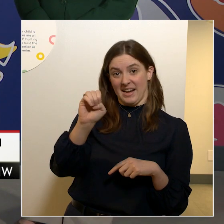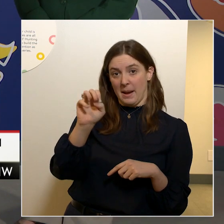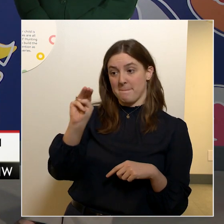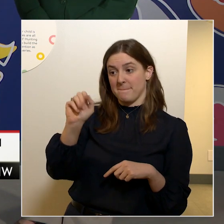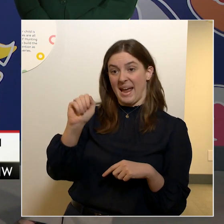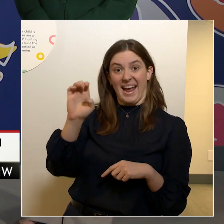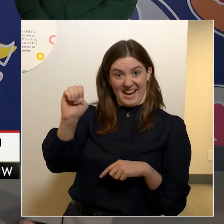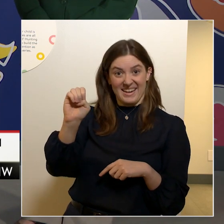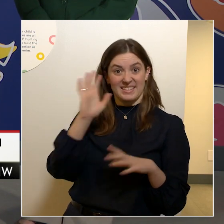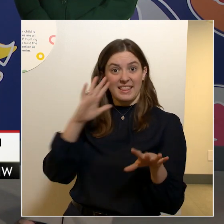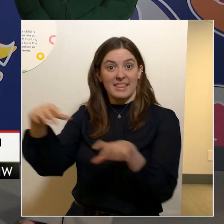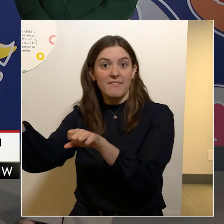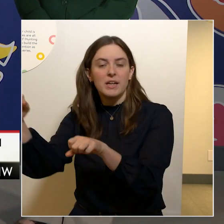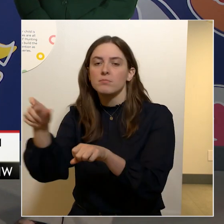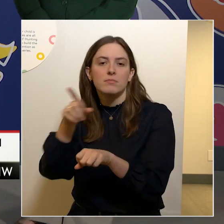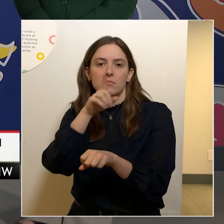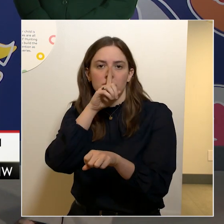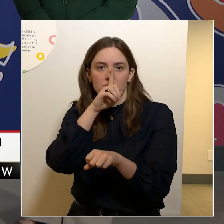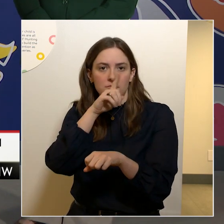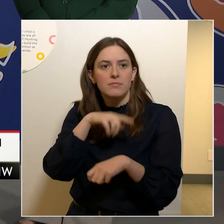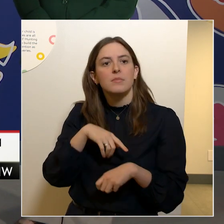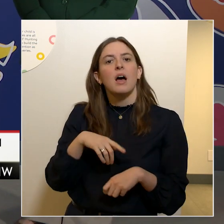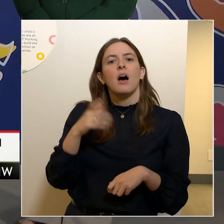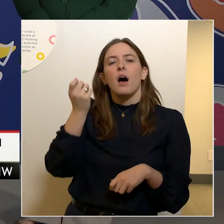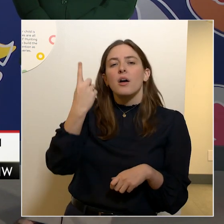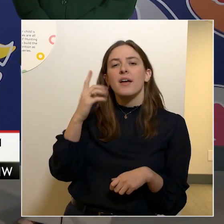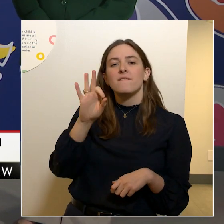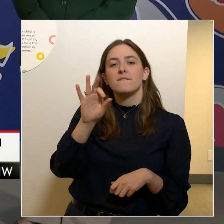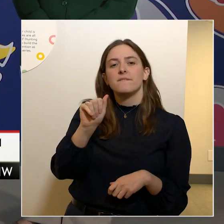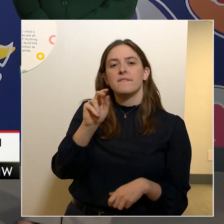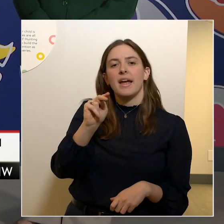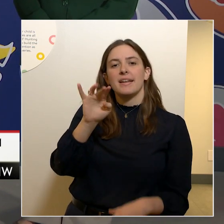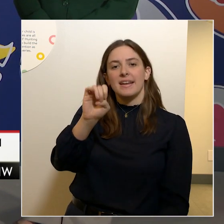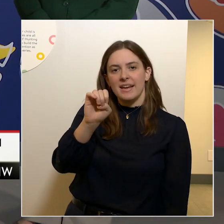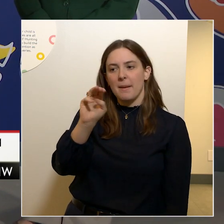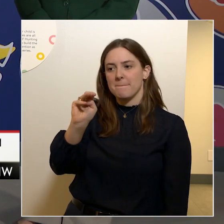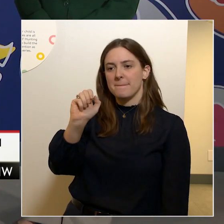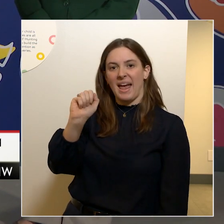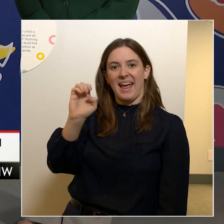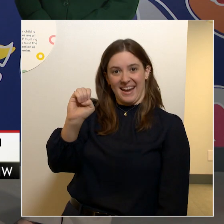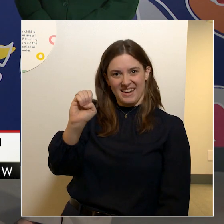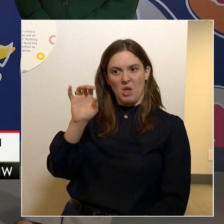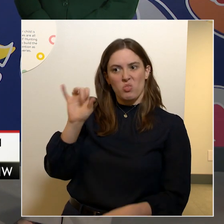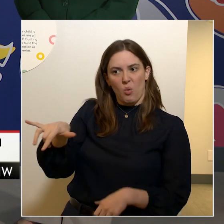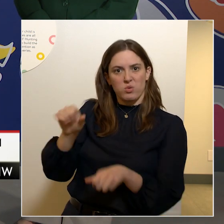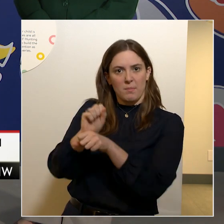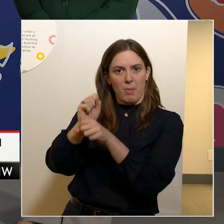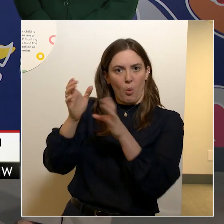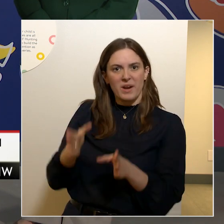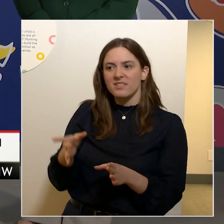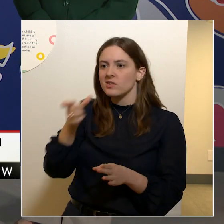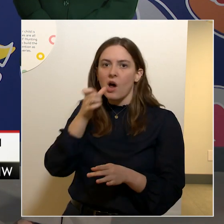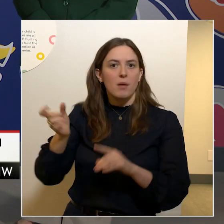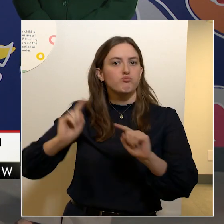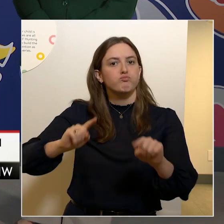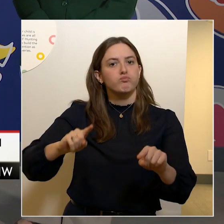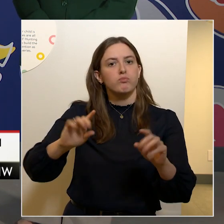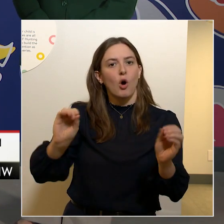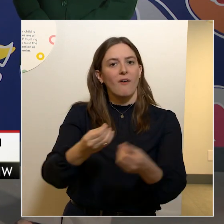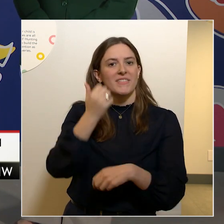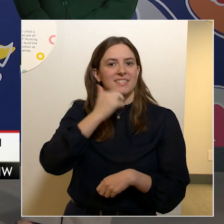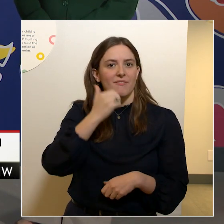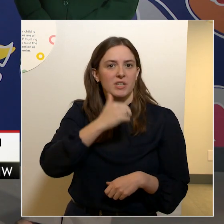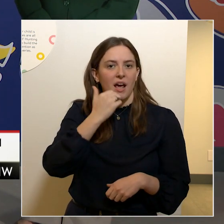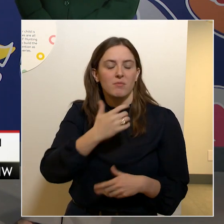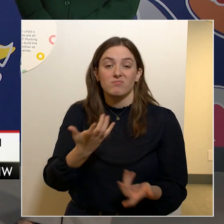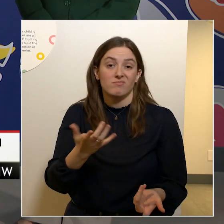Mae employees haven't really worked in that building with their telework program. So Fannie Mae has to figure out